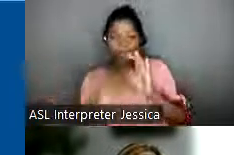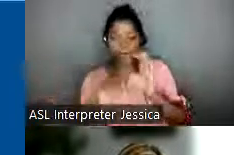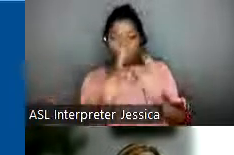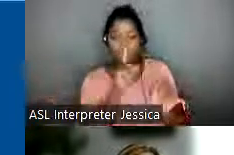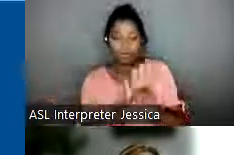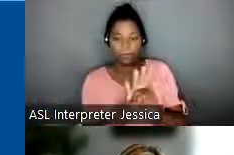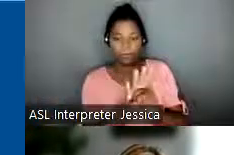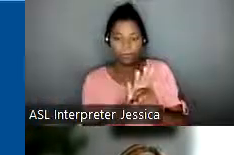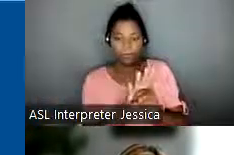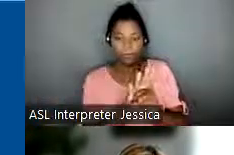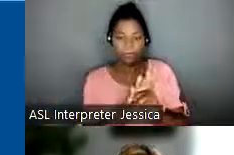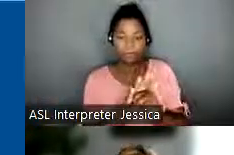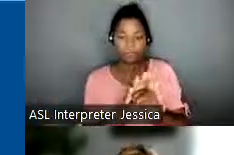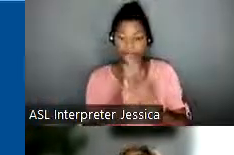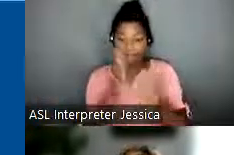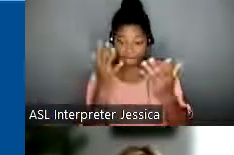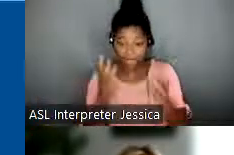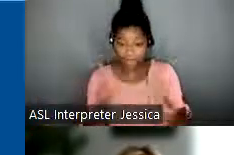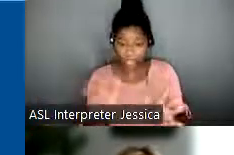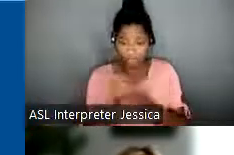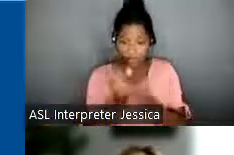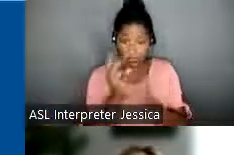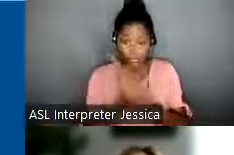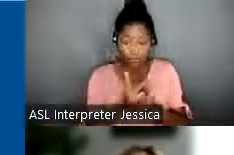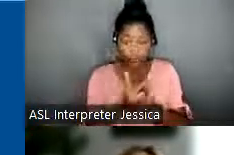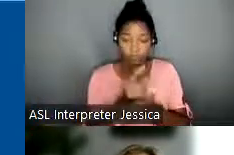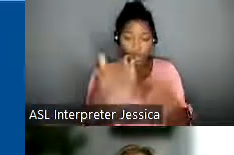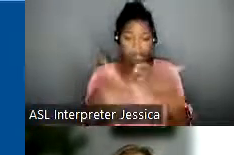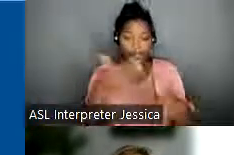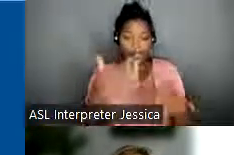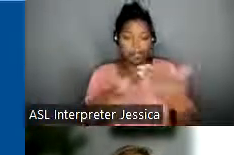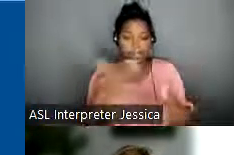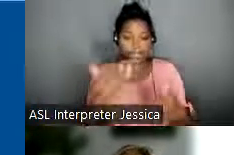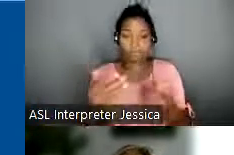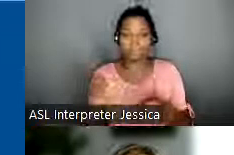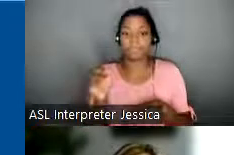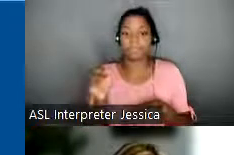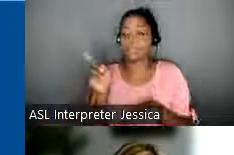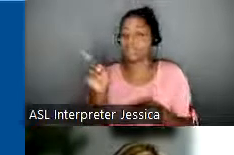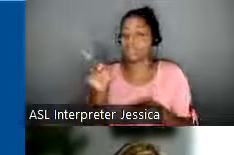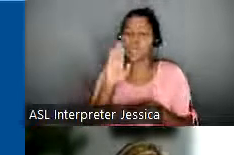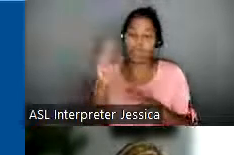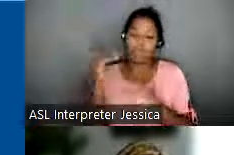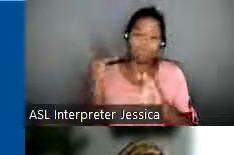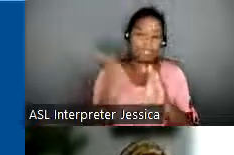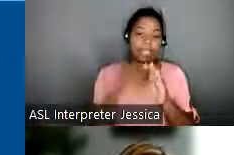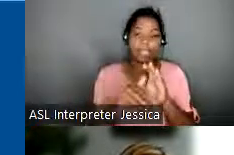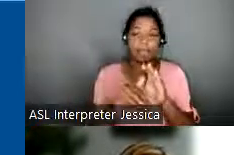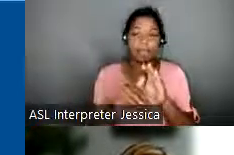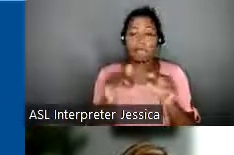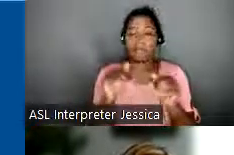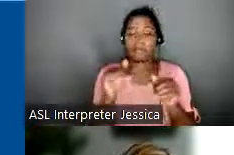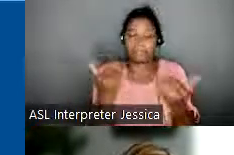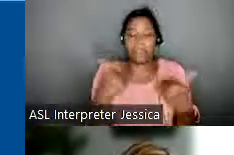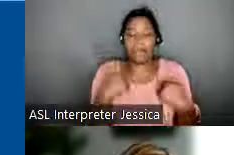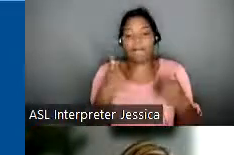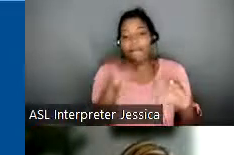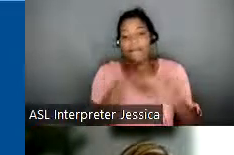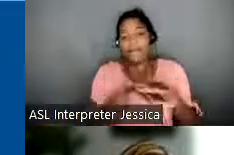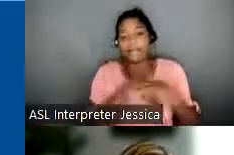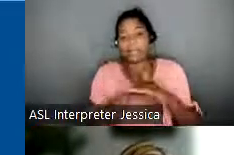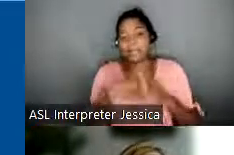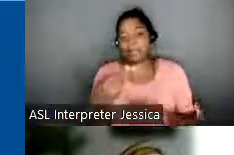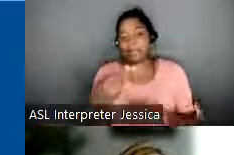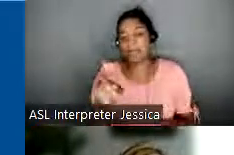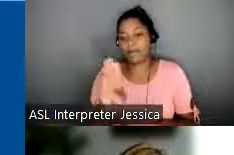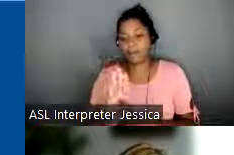application. And then once the application is approved and processed, new champions will receive an email with access to the online network hub.